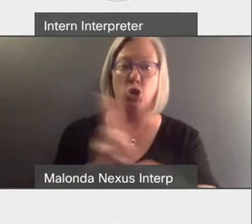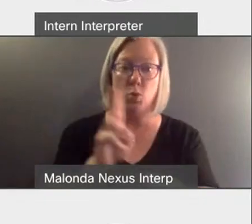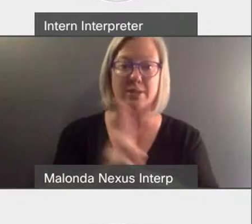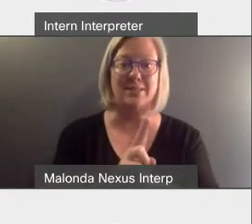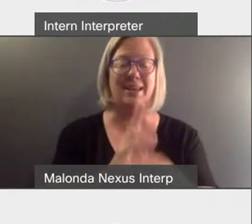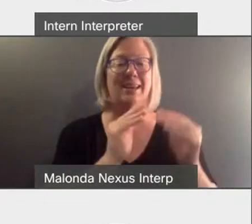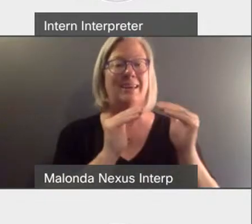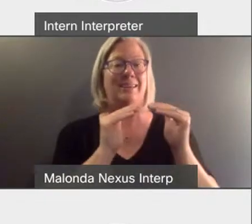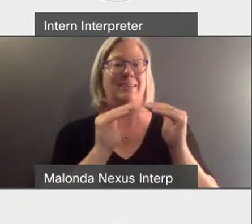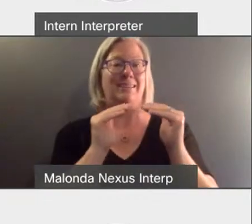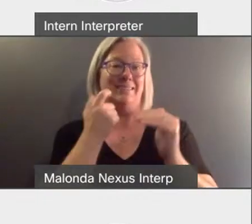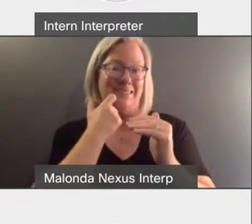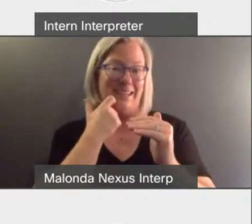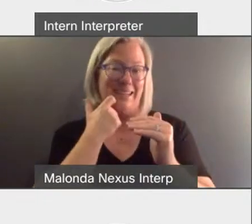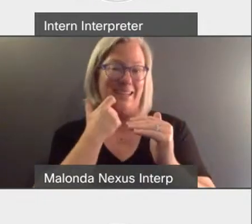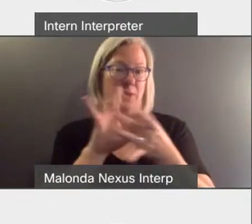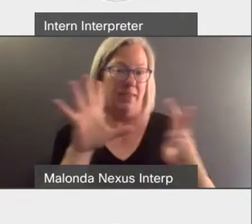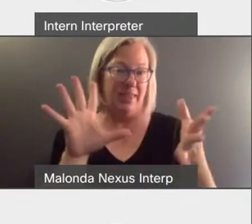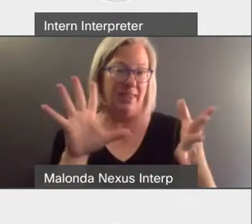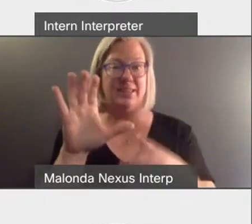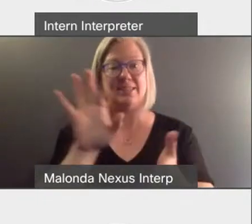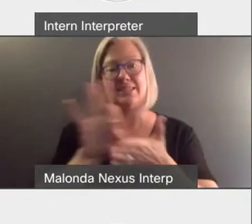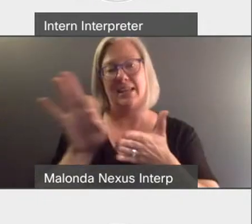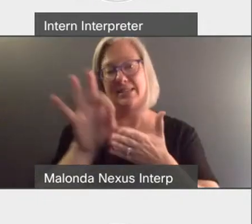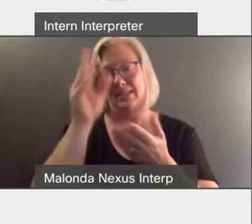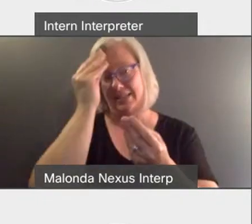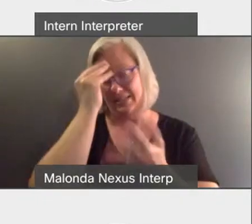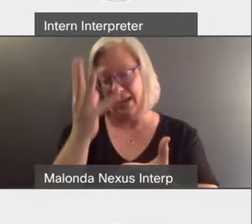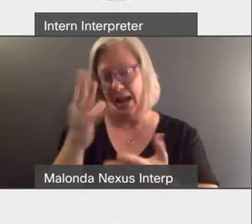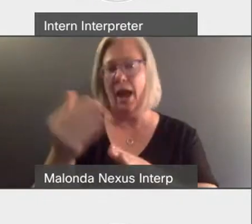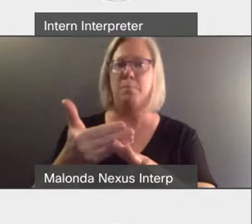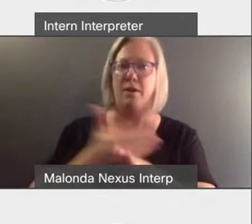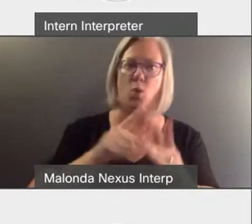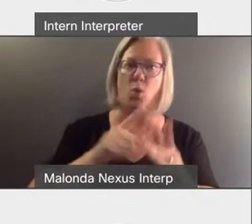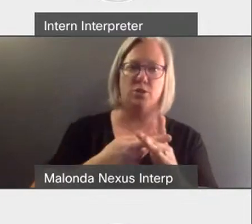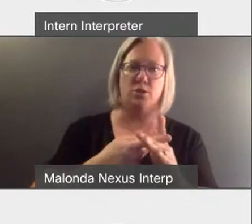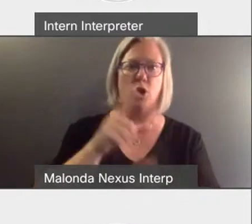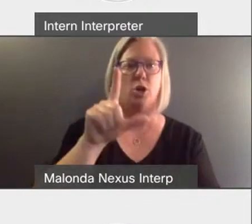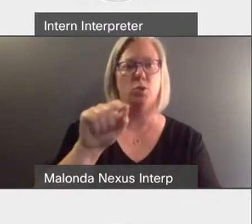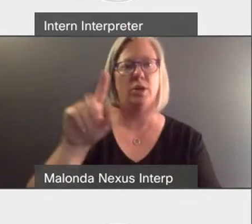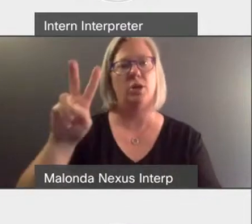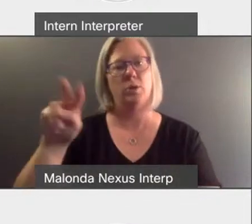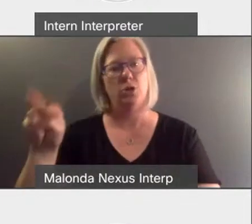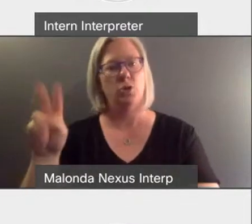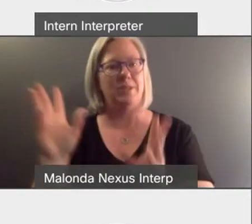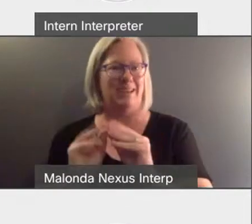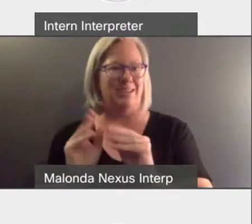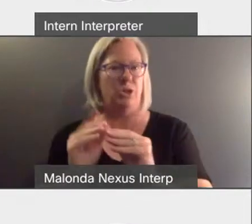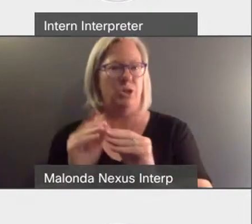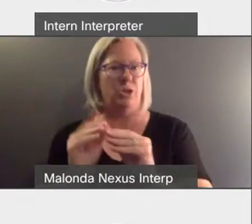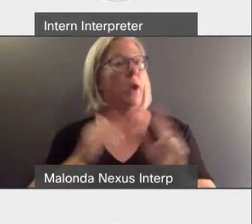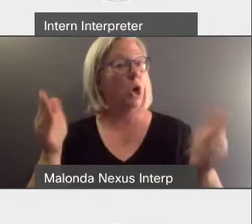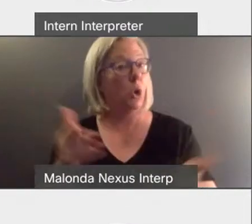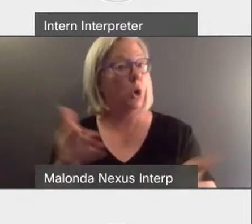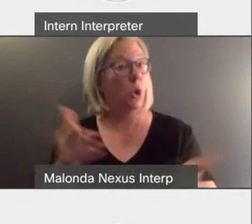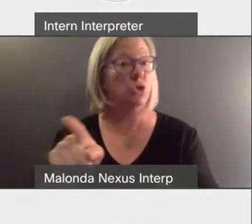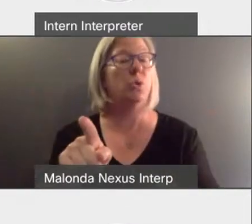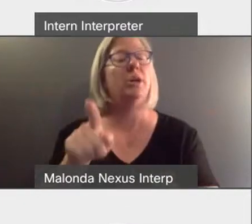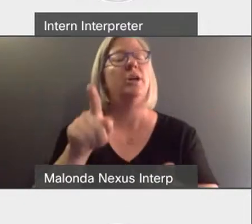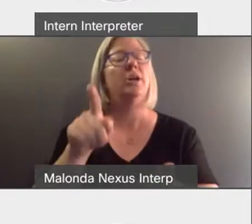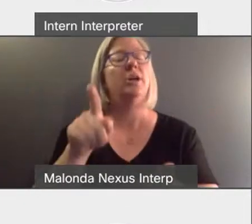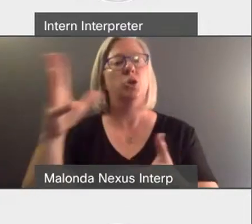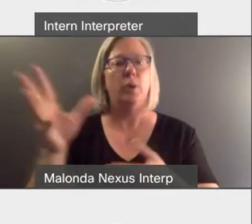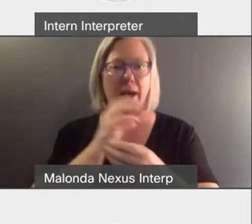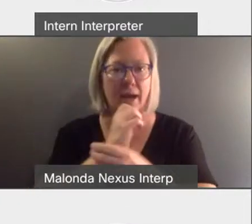just released census data and prior to the start of the 2022 session. We encourage you to announce opportunities for additional